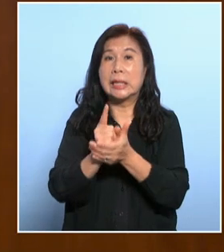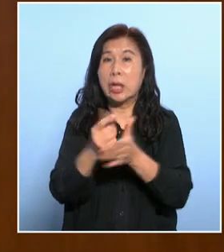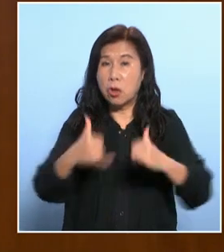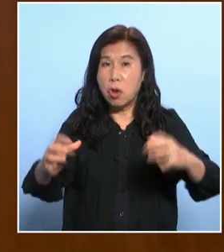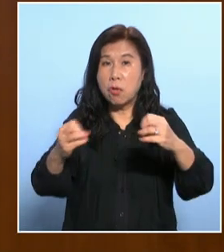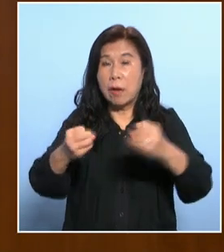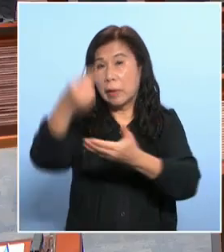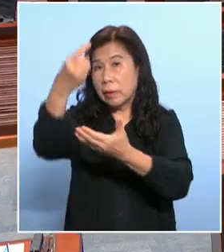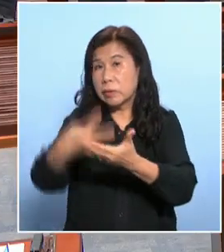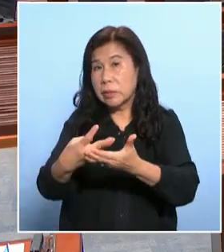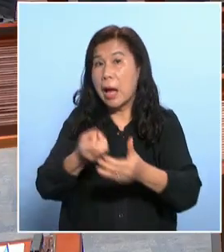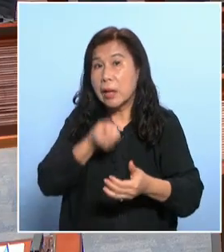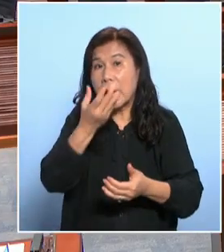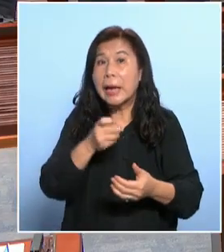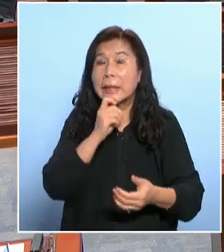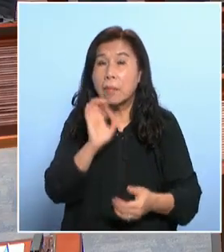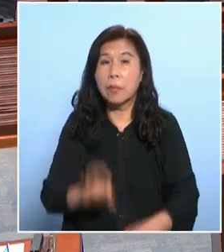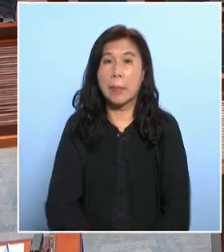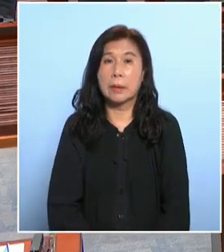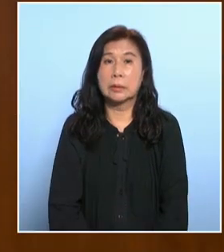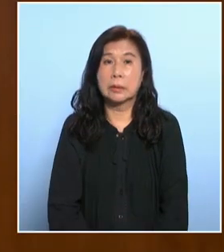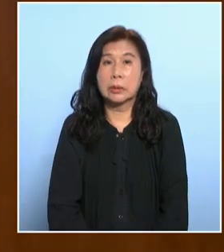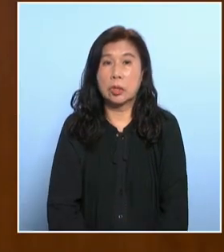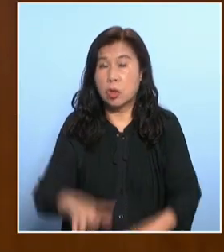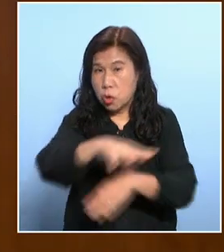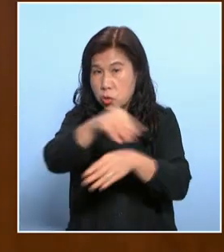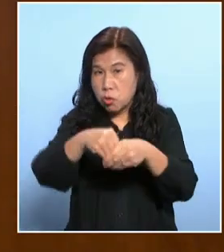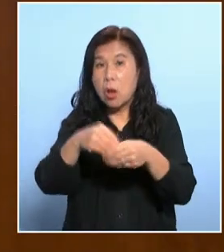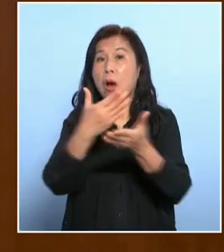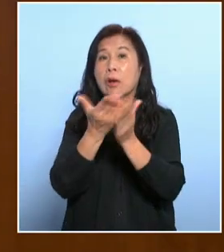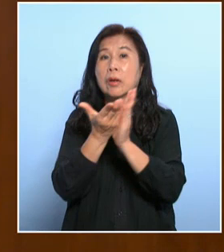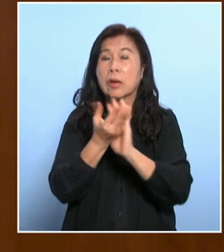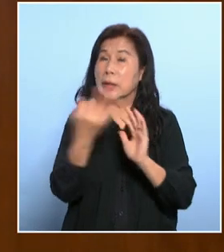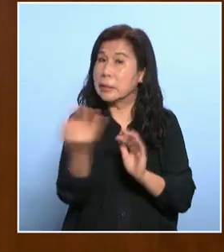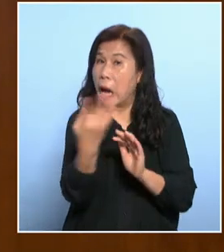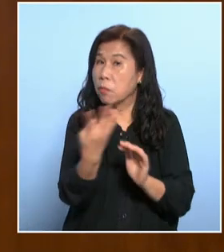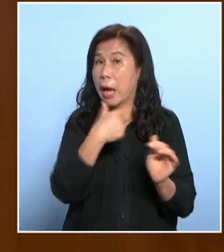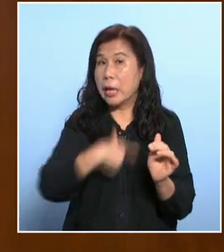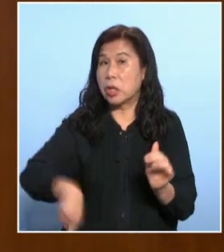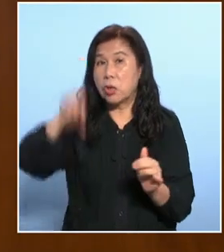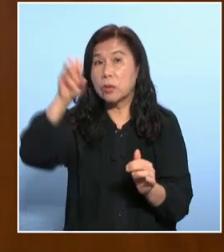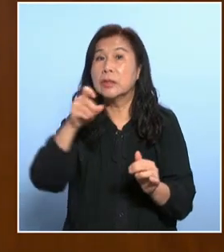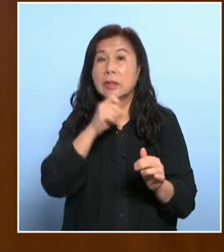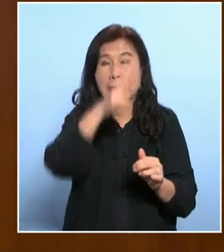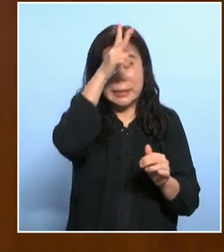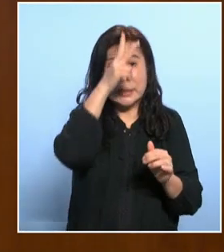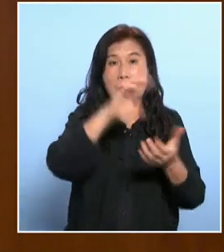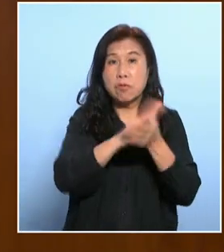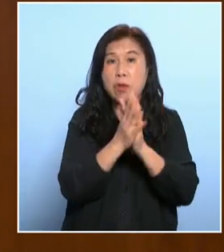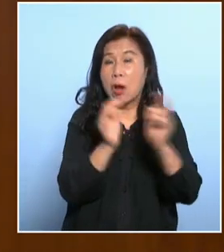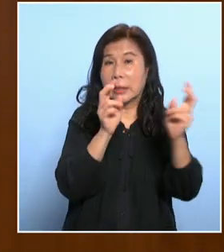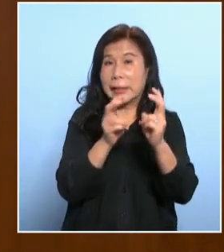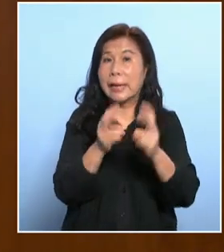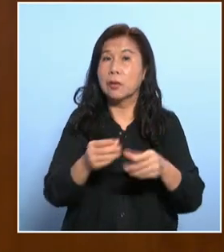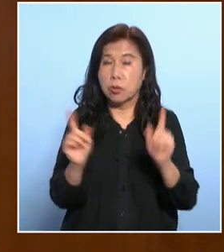Is there any other members who would like to propose items for discussion for the 2024 session? If not,